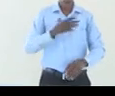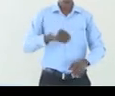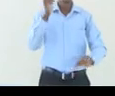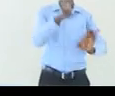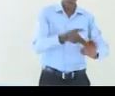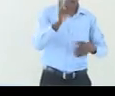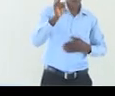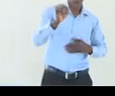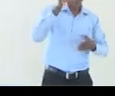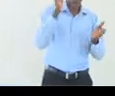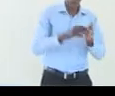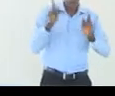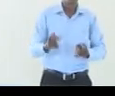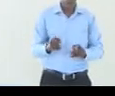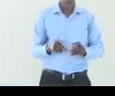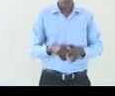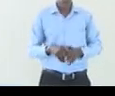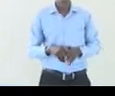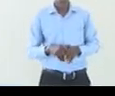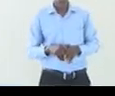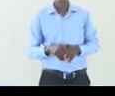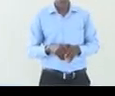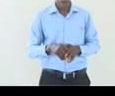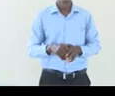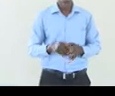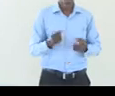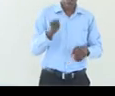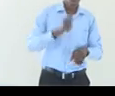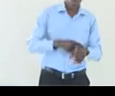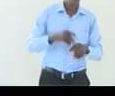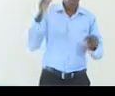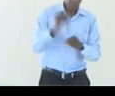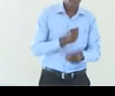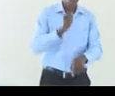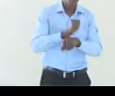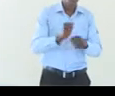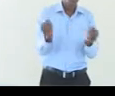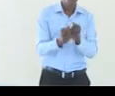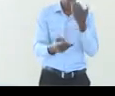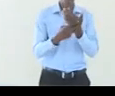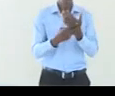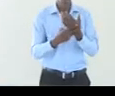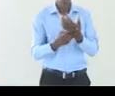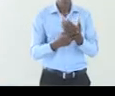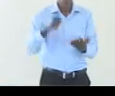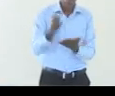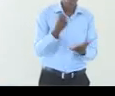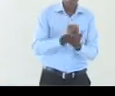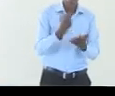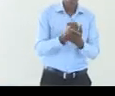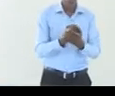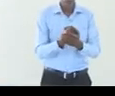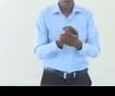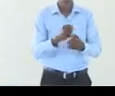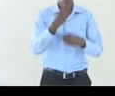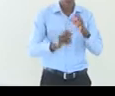the 60,000 people. Then no do. He gets a job with Zenith. And the salary shoots within